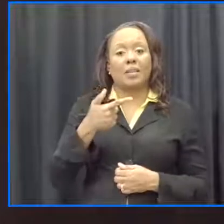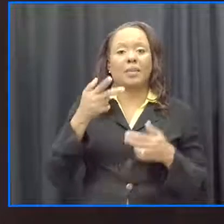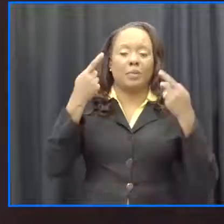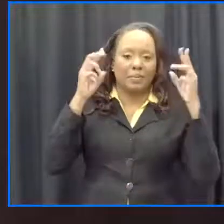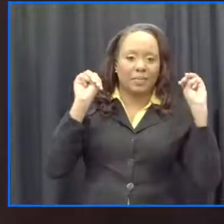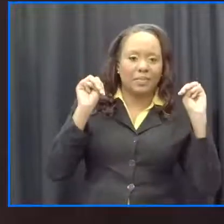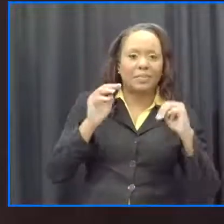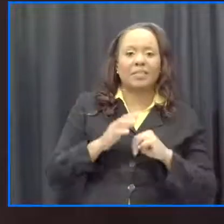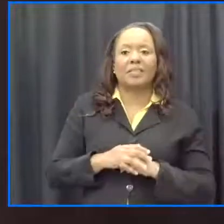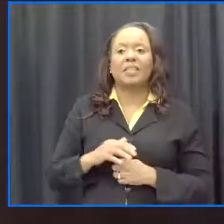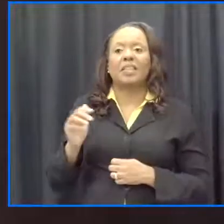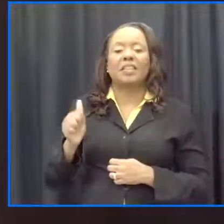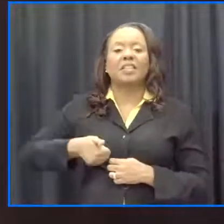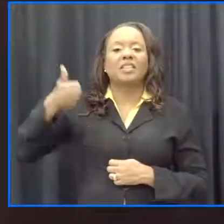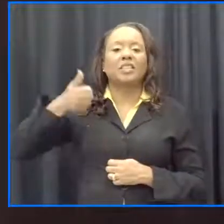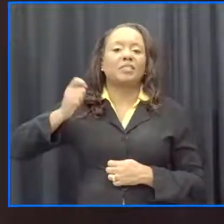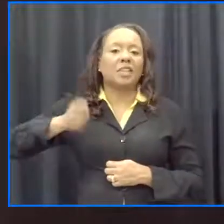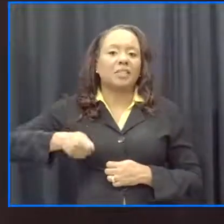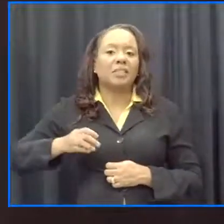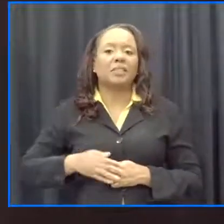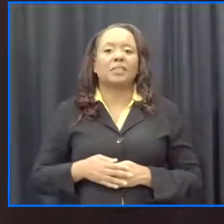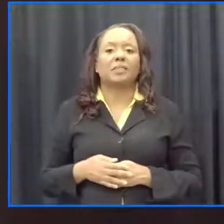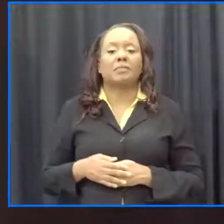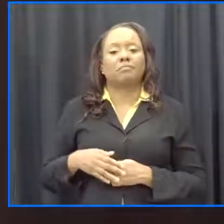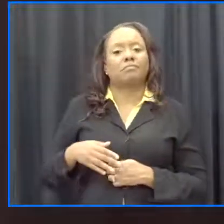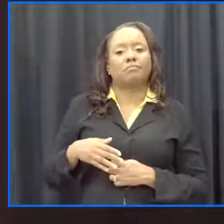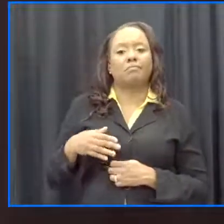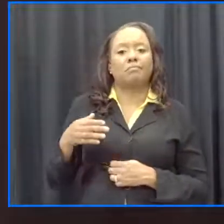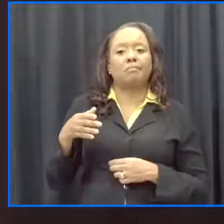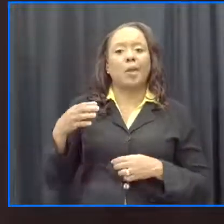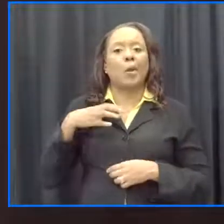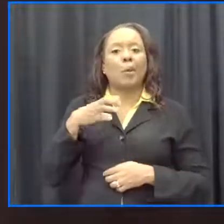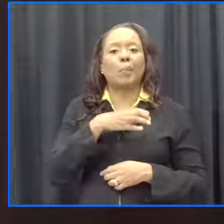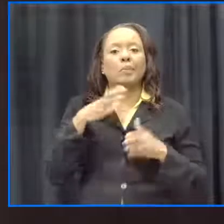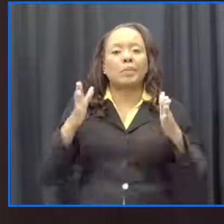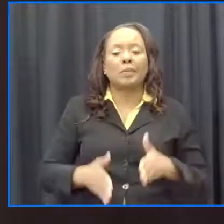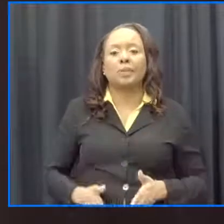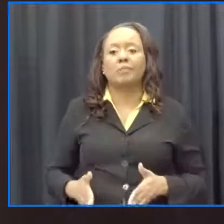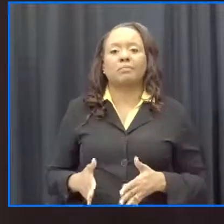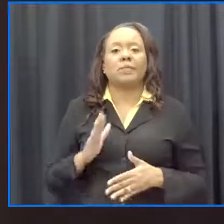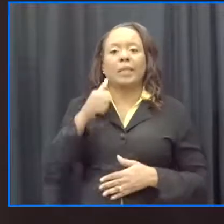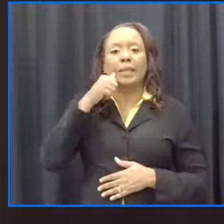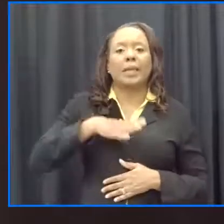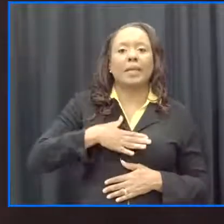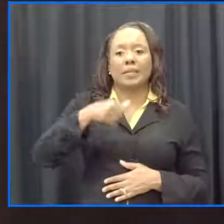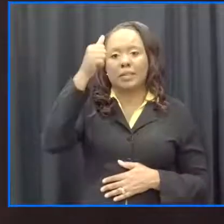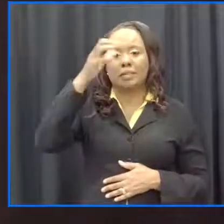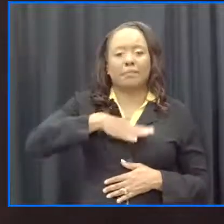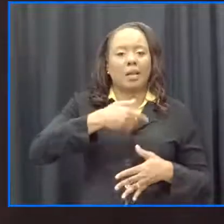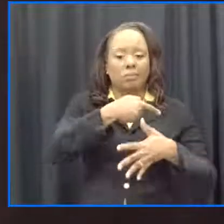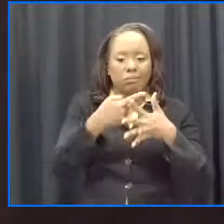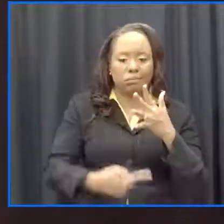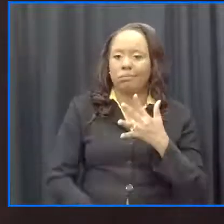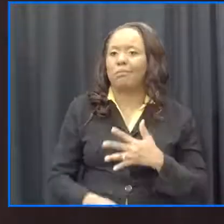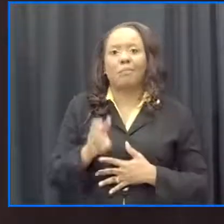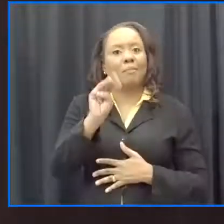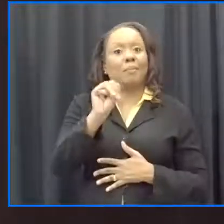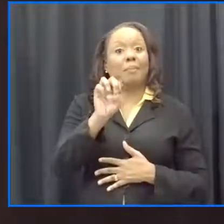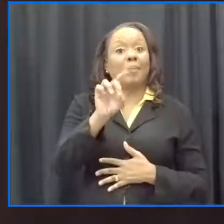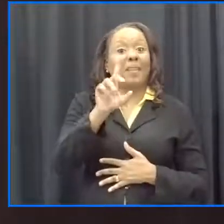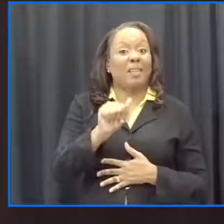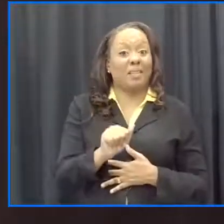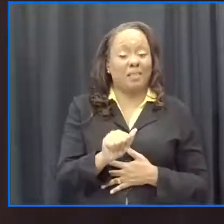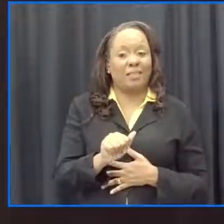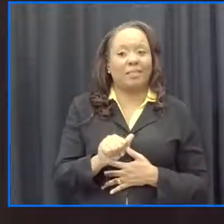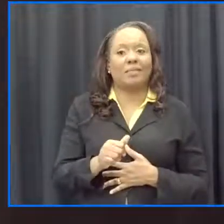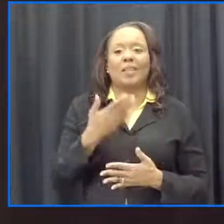Justice, Attorney General, Commissioners, distinguished ladies and gentlemen, members of the